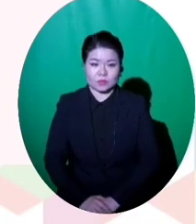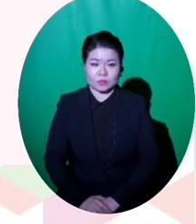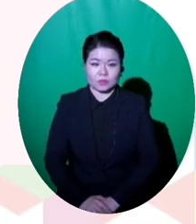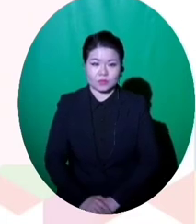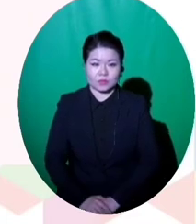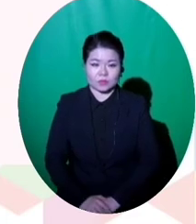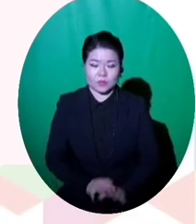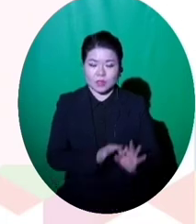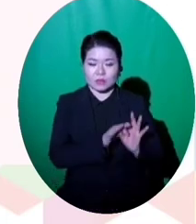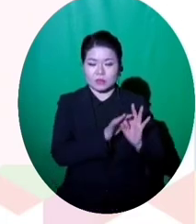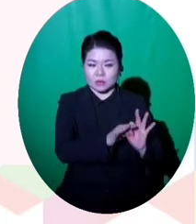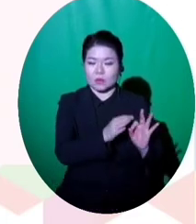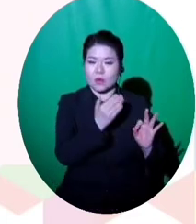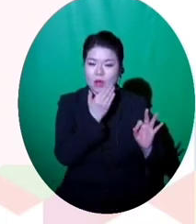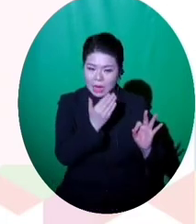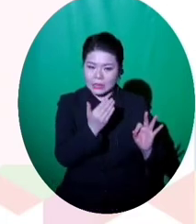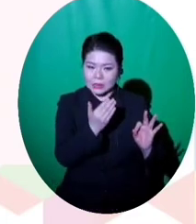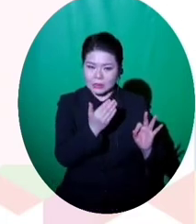growth.